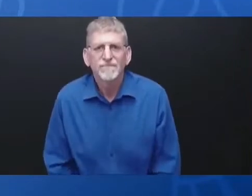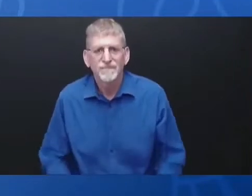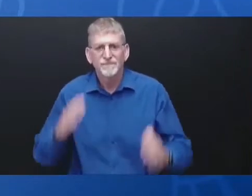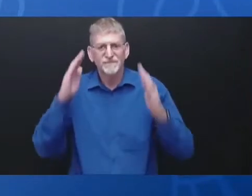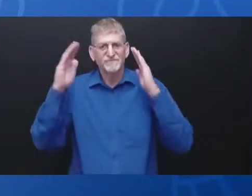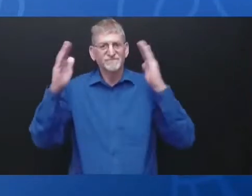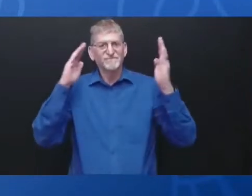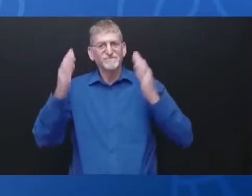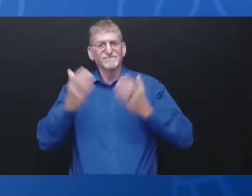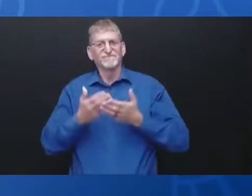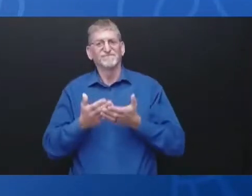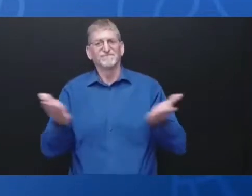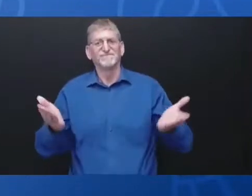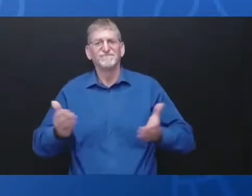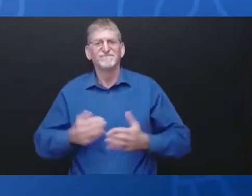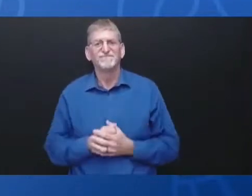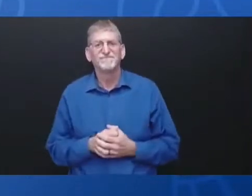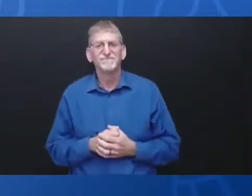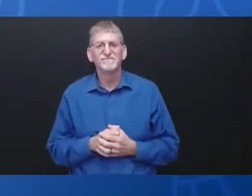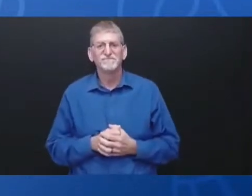All right.